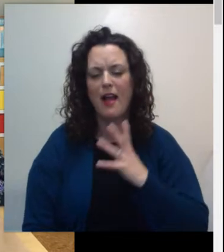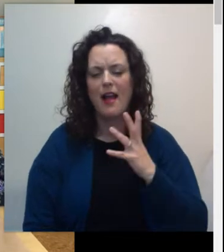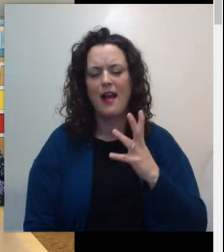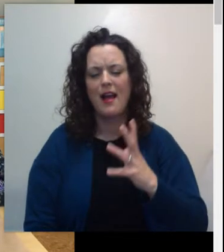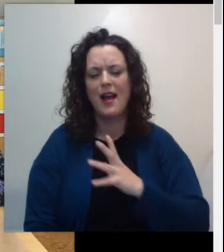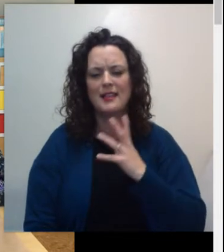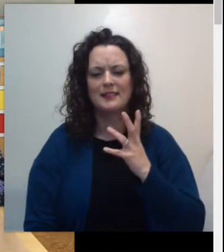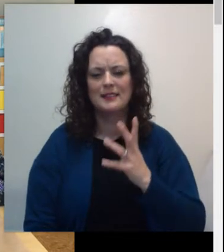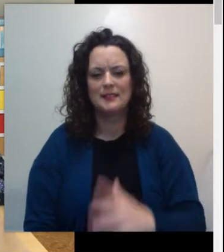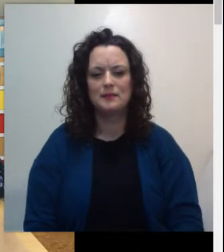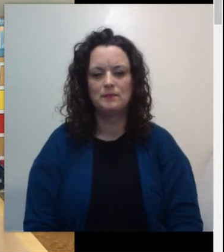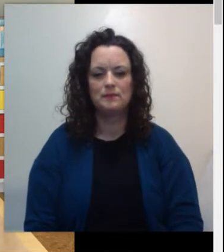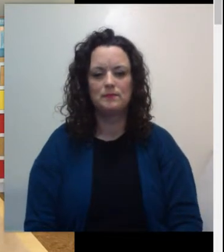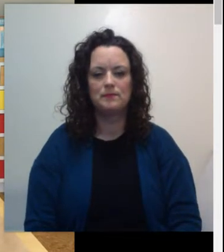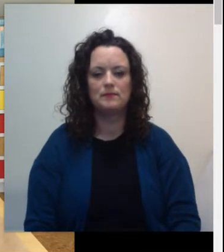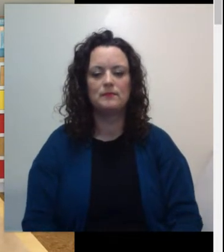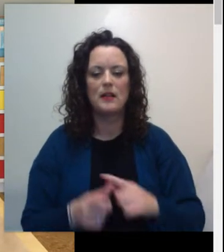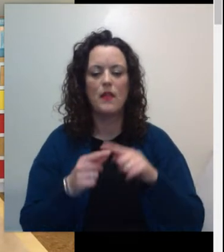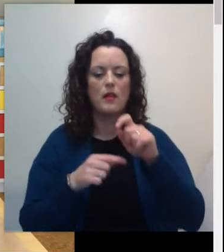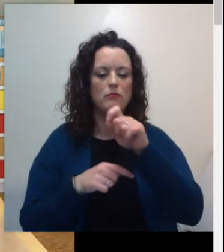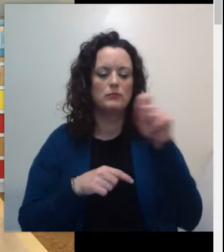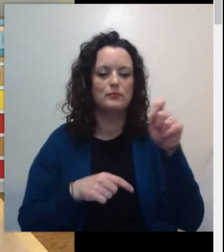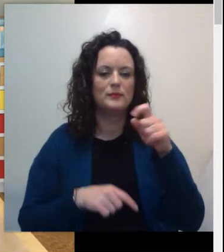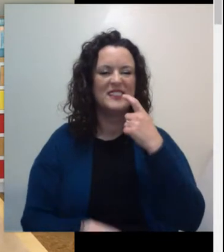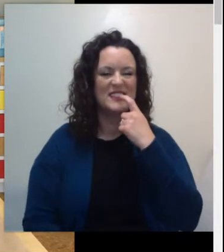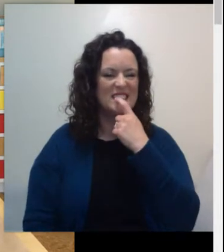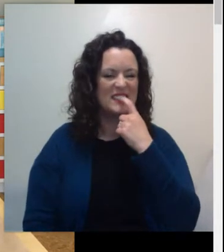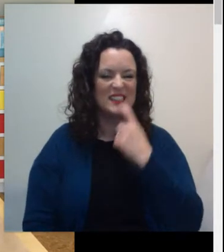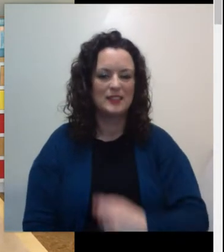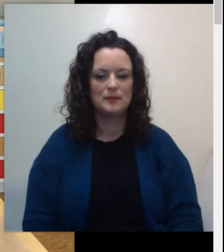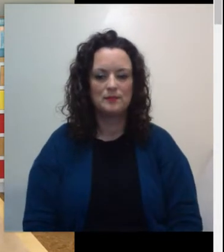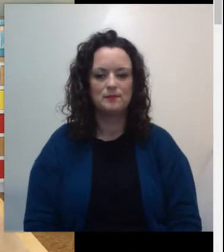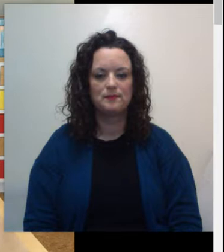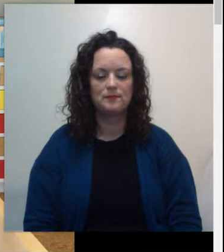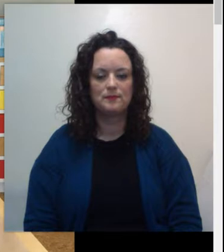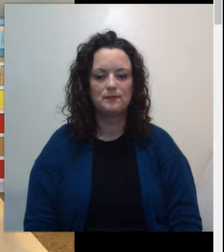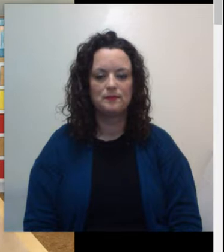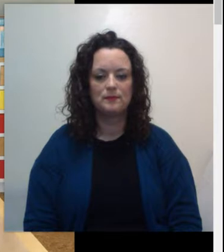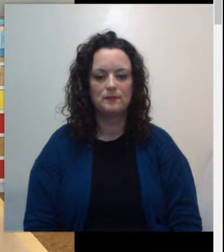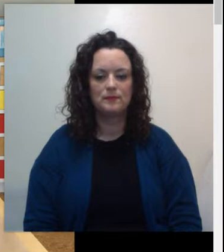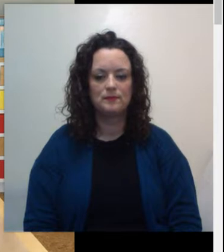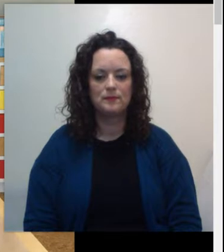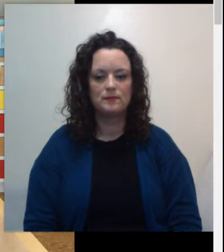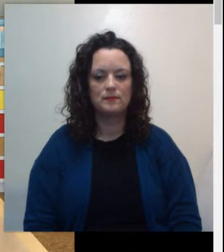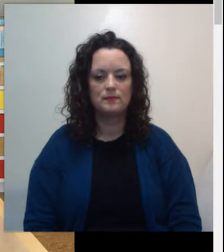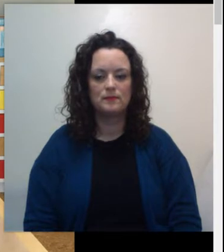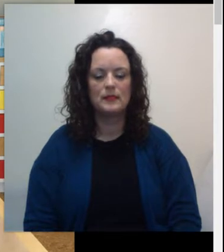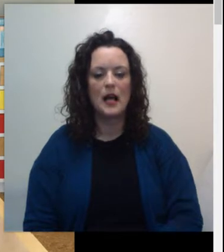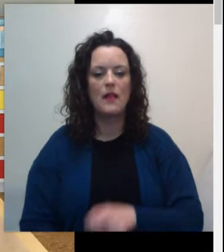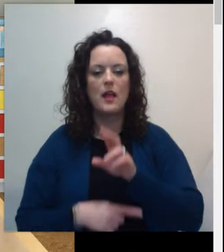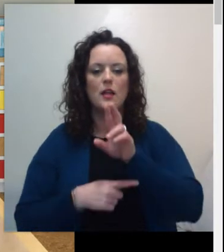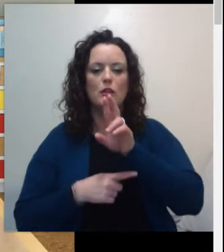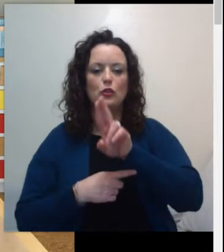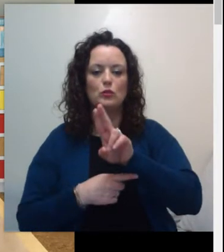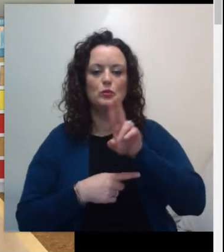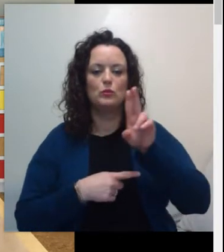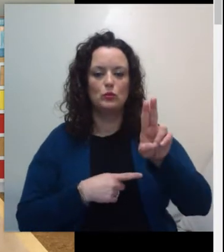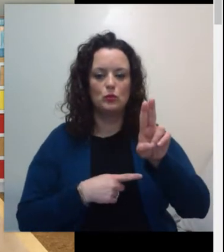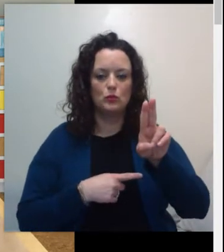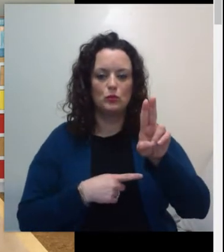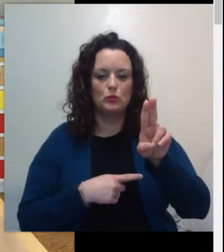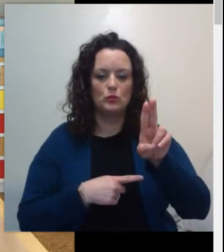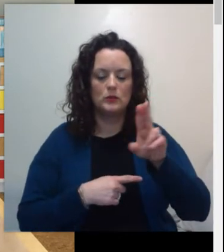go across, and we have the teeth. We do two upside down letter U's, letter